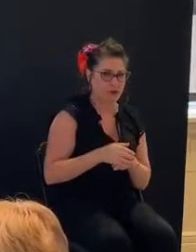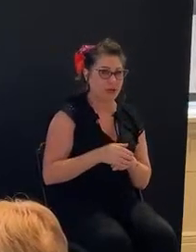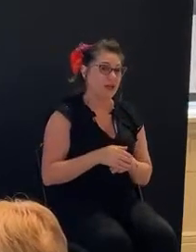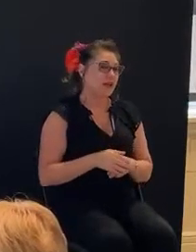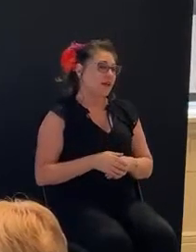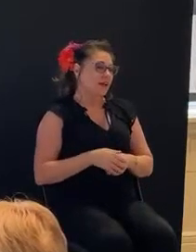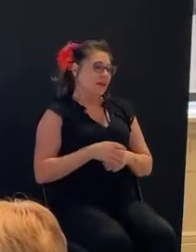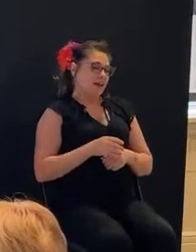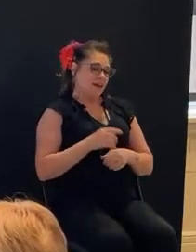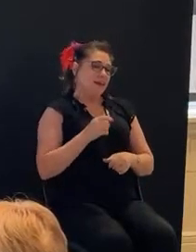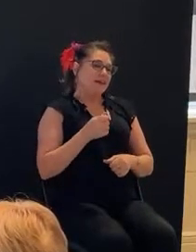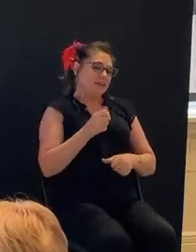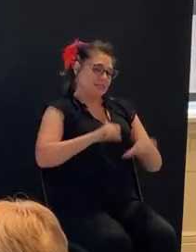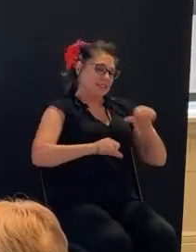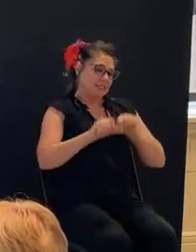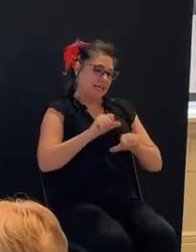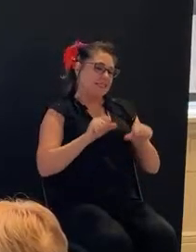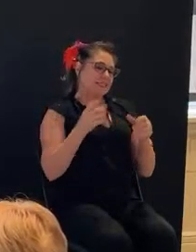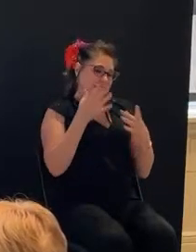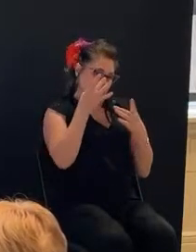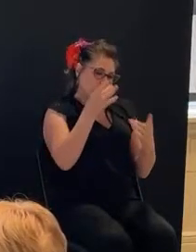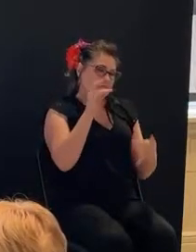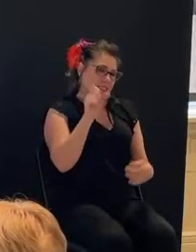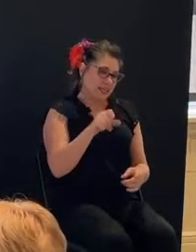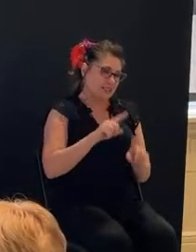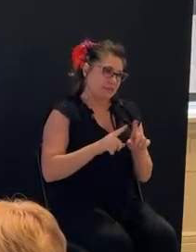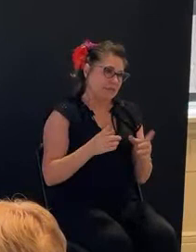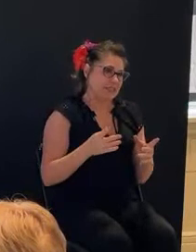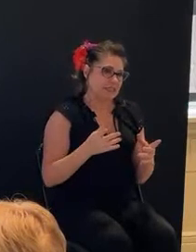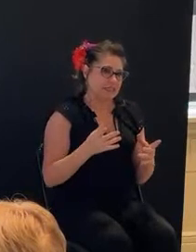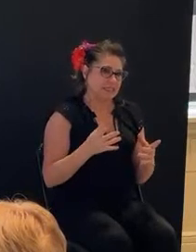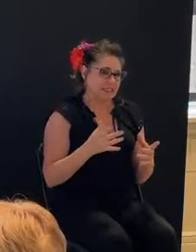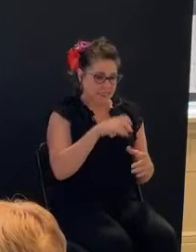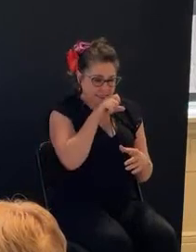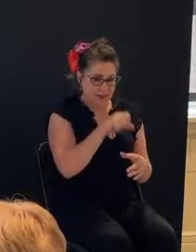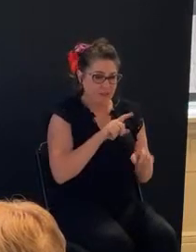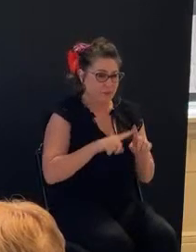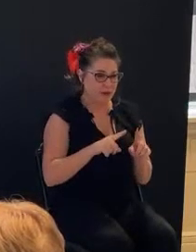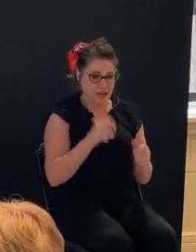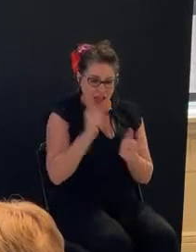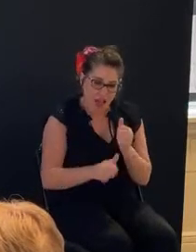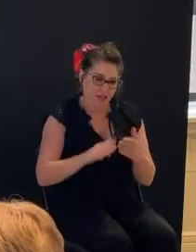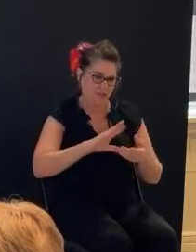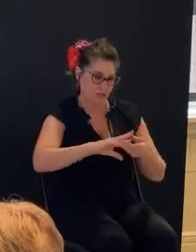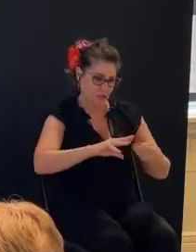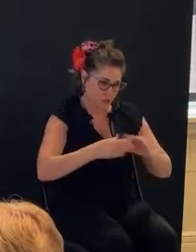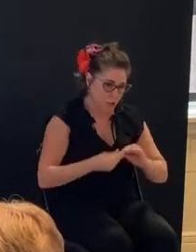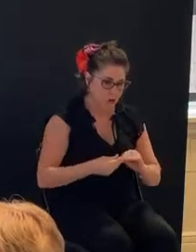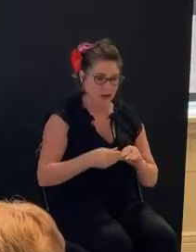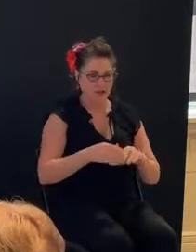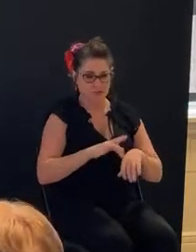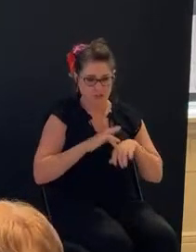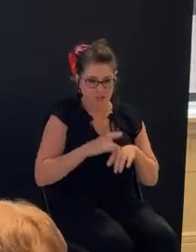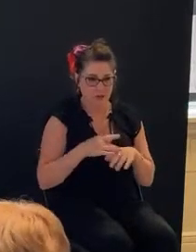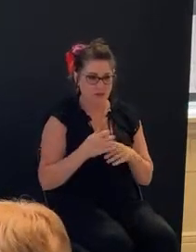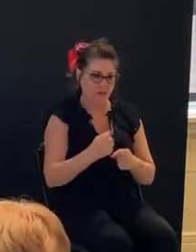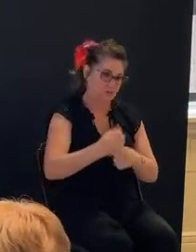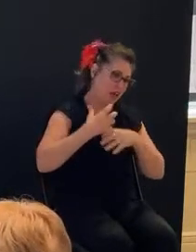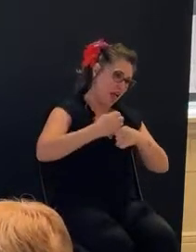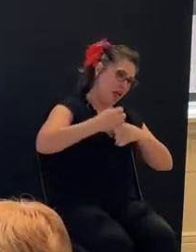interesting, I was really caught up in it, but every story I wrote, I was just attacked